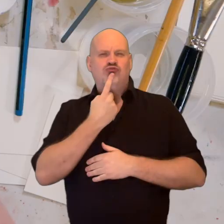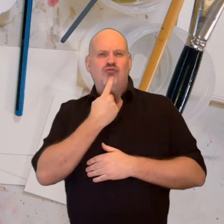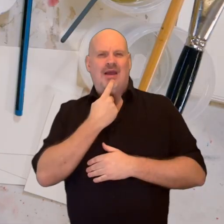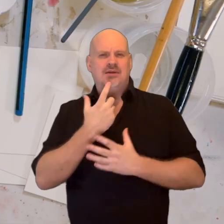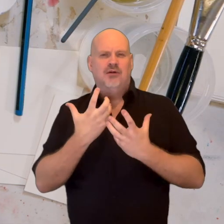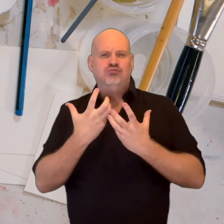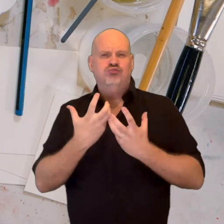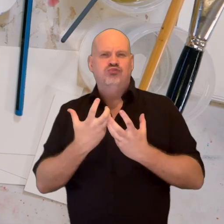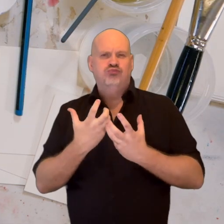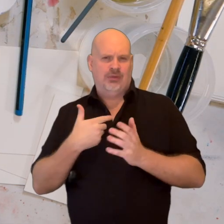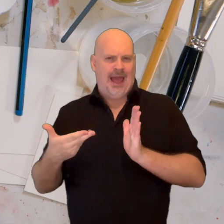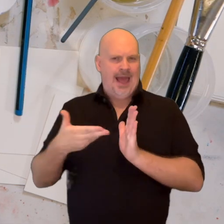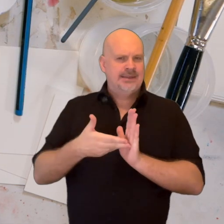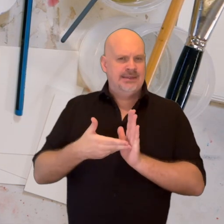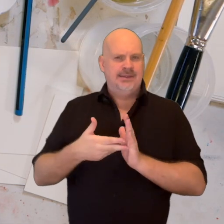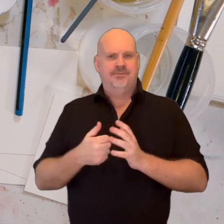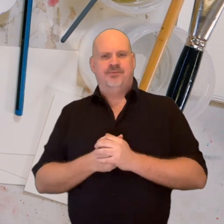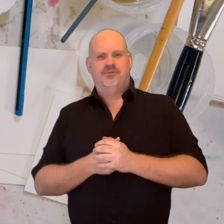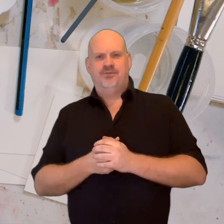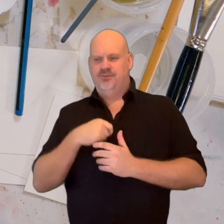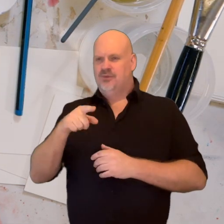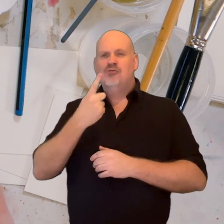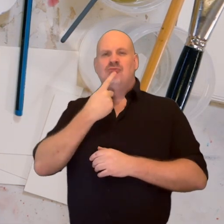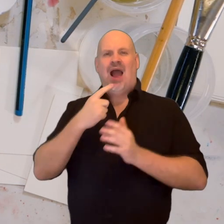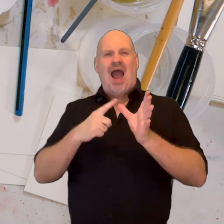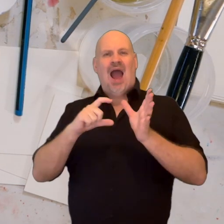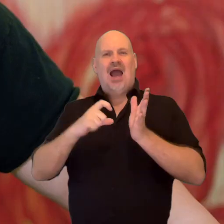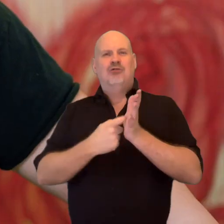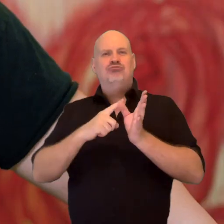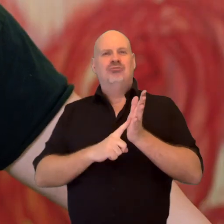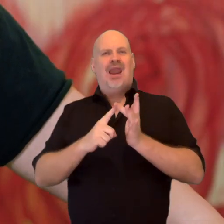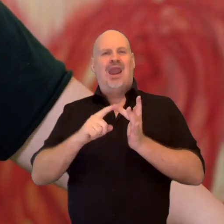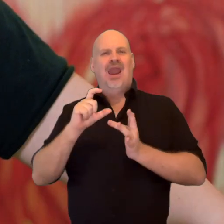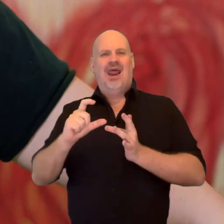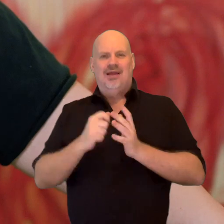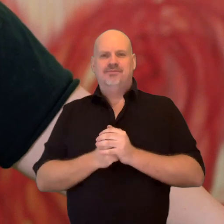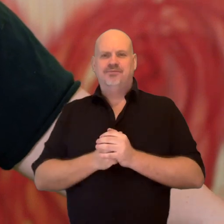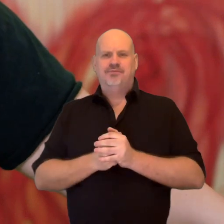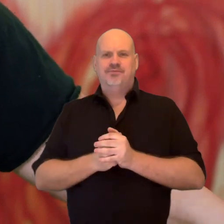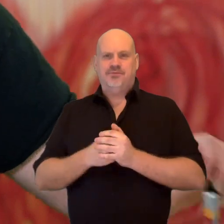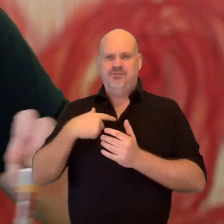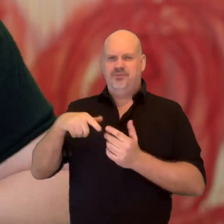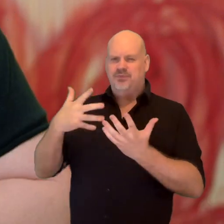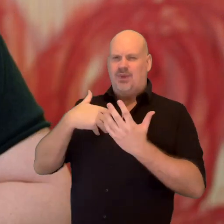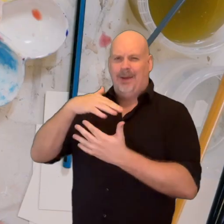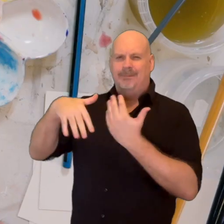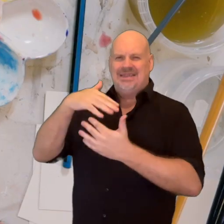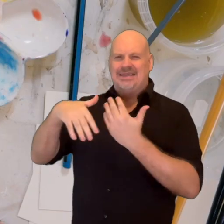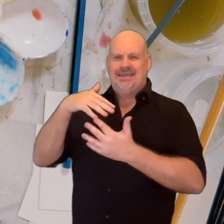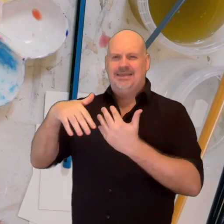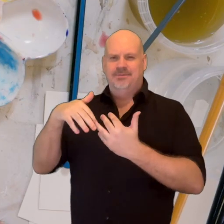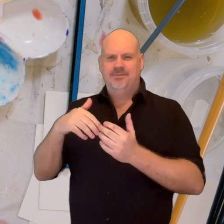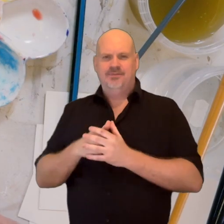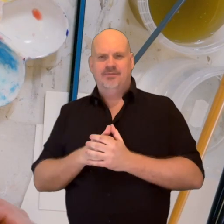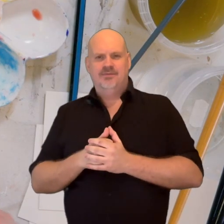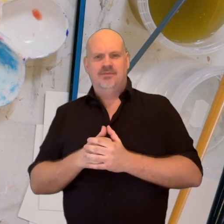red element to it. I will use this red acrylic, and I'm actually going to mix my acrylics together to